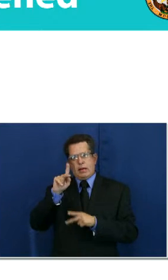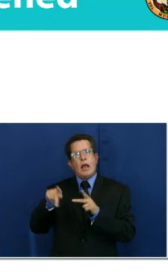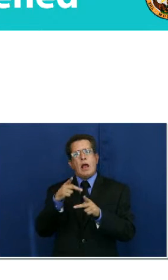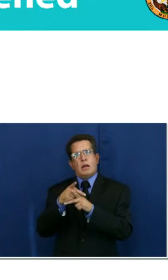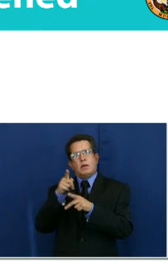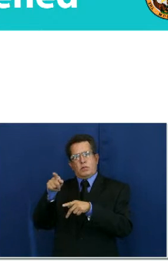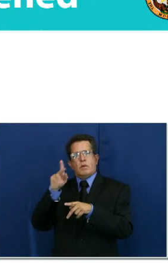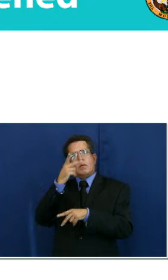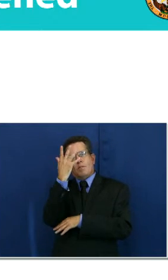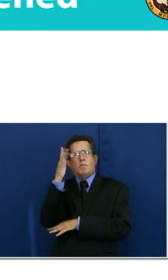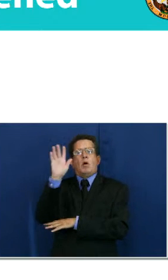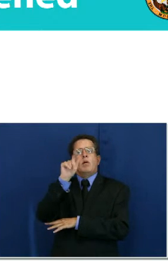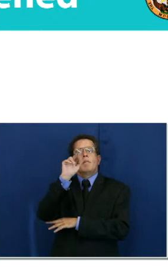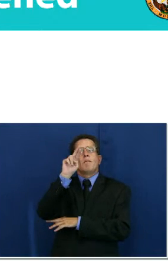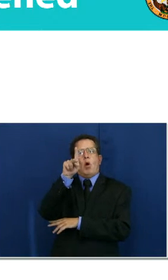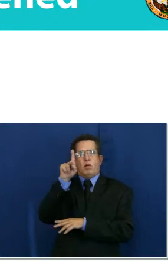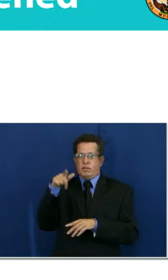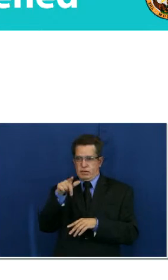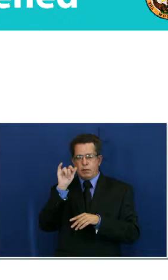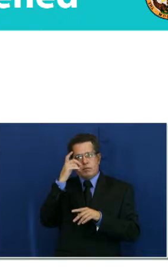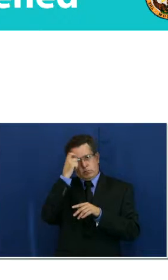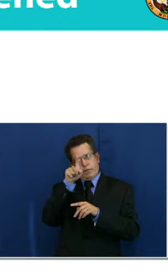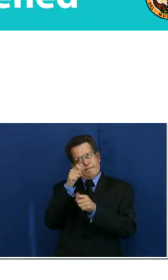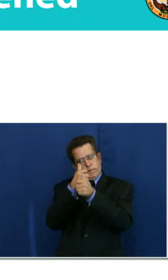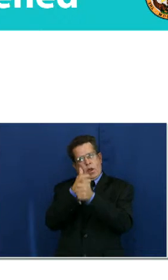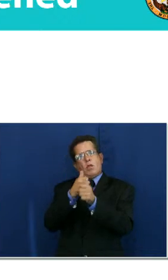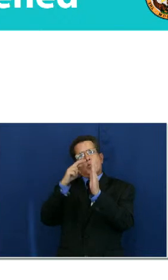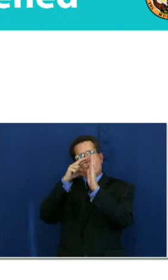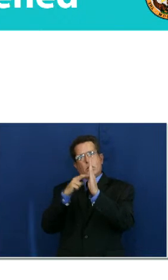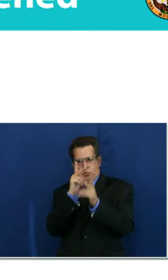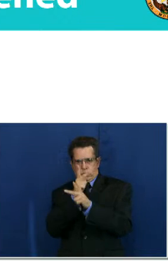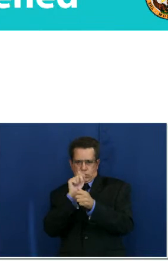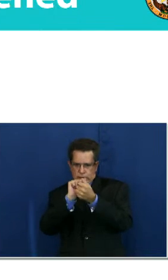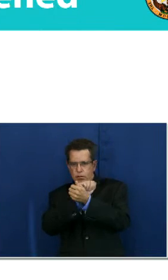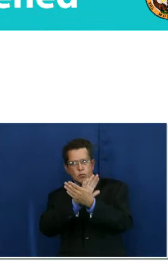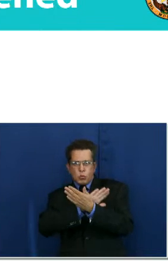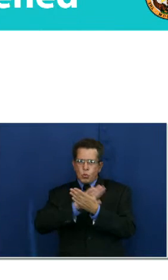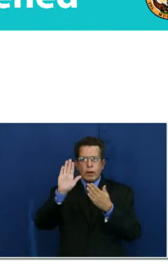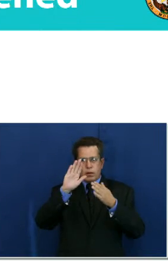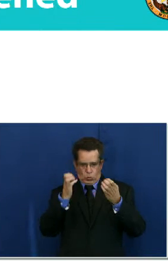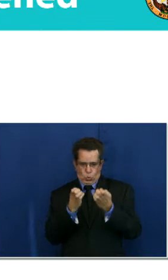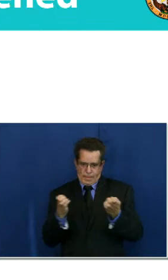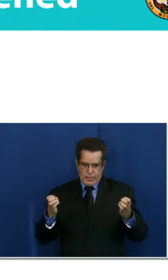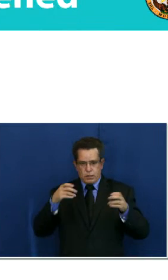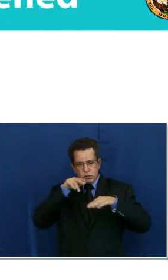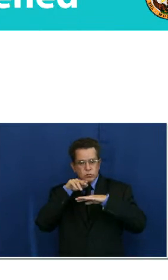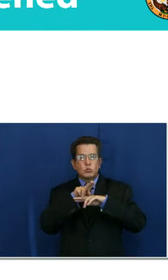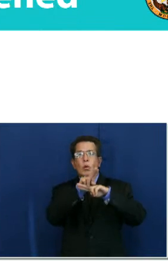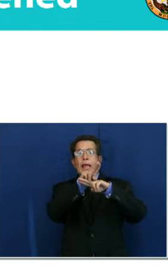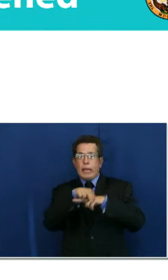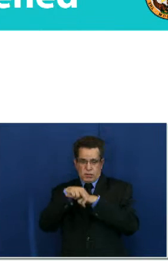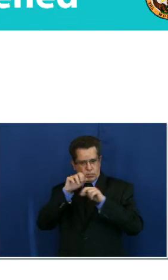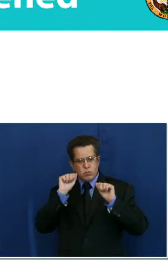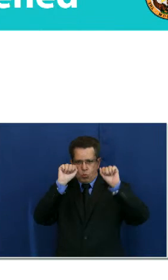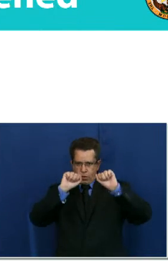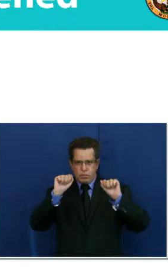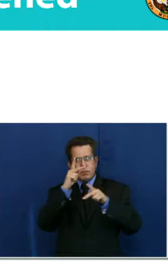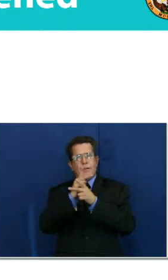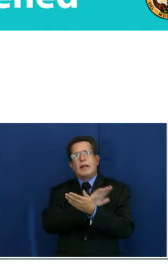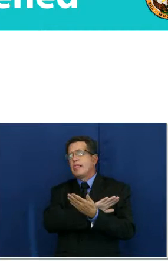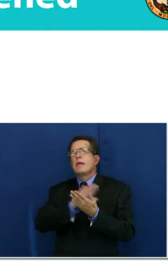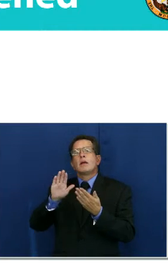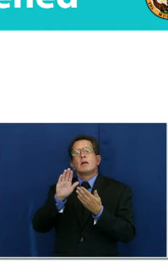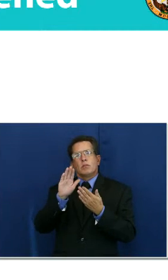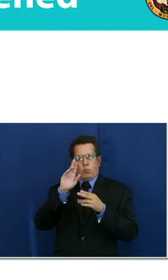includes precautions like sanitizing your hands before and after using playground equipment, and having children who are 2